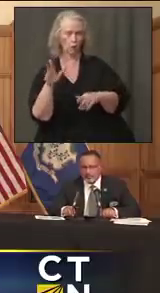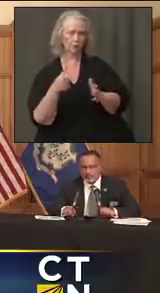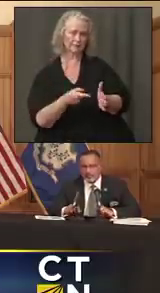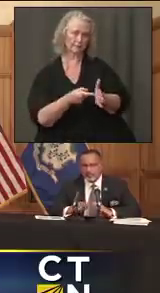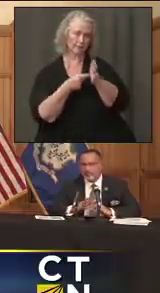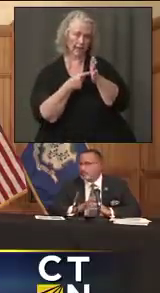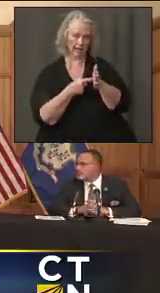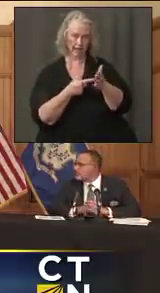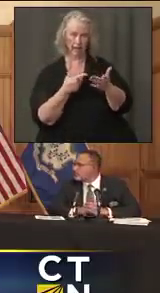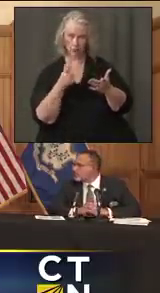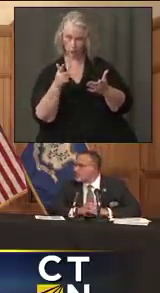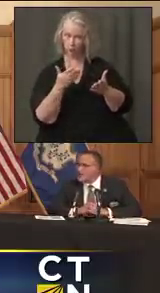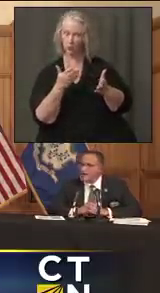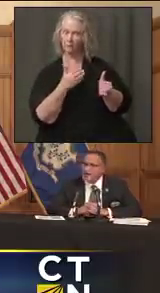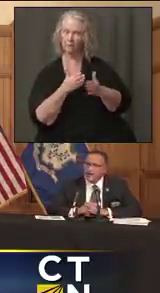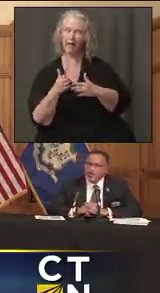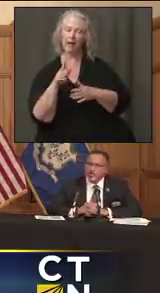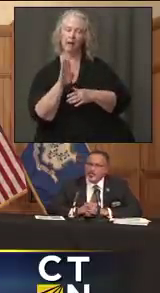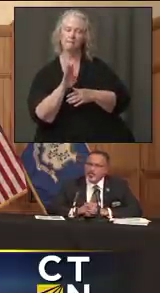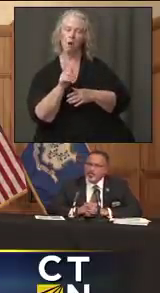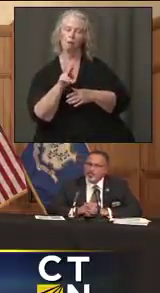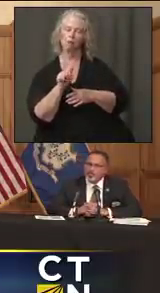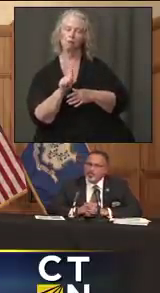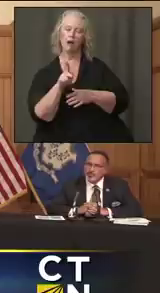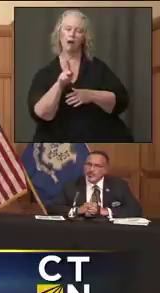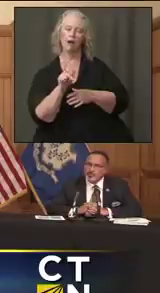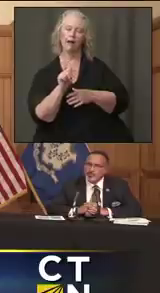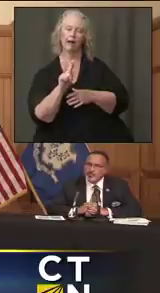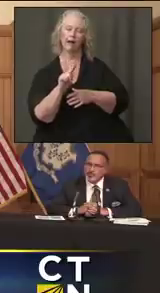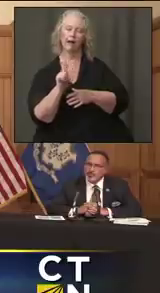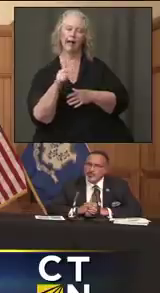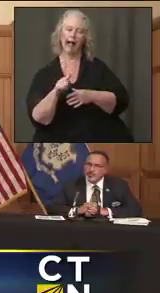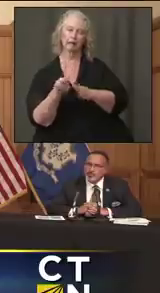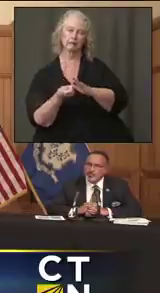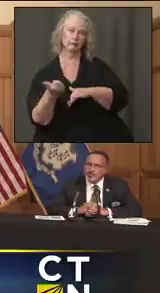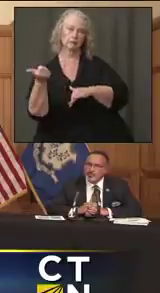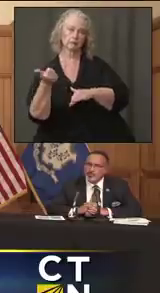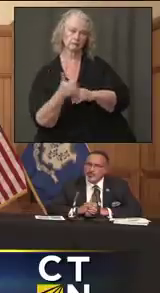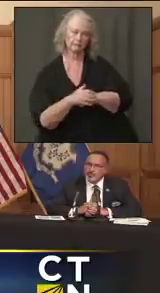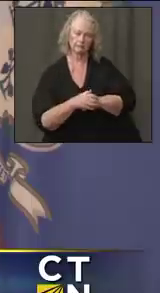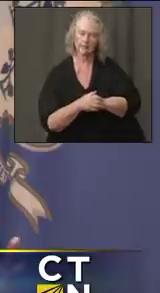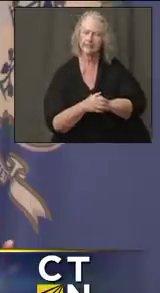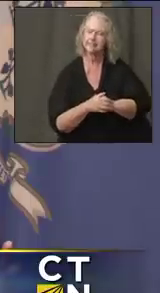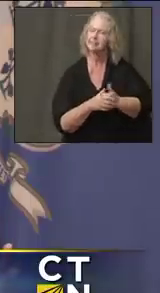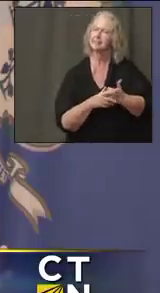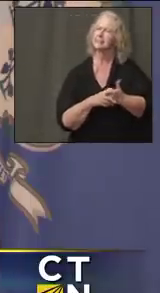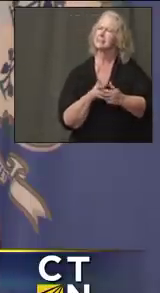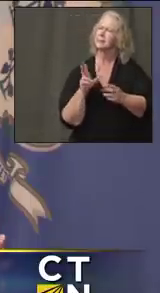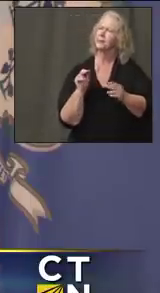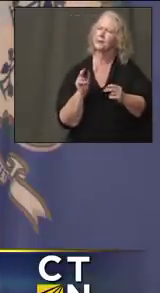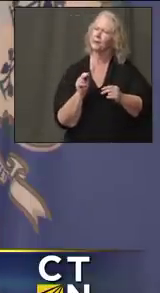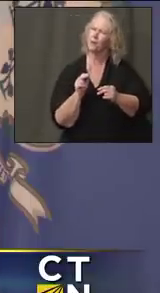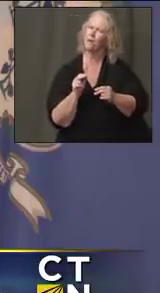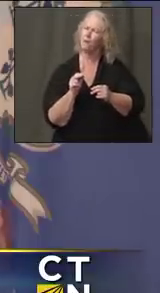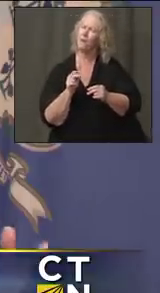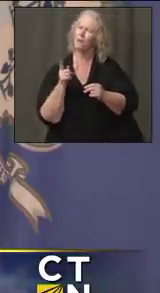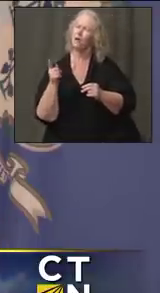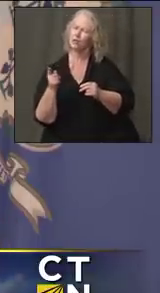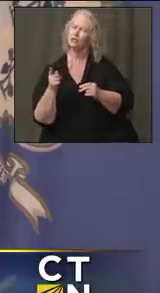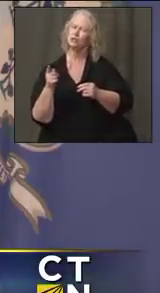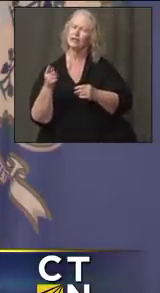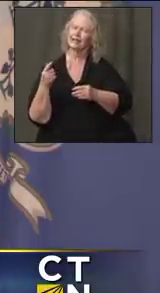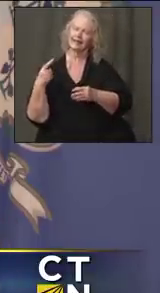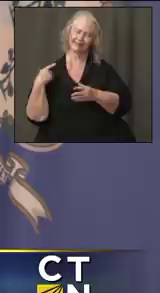DPH intend to remove Barbara Cass from her position? No, I think she inherited a really hard